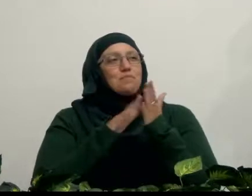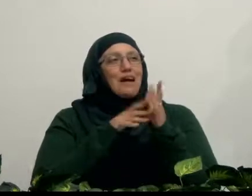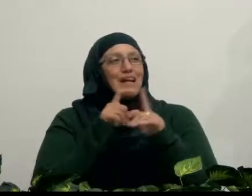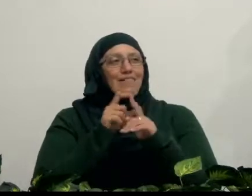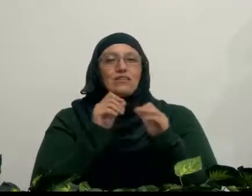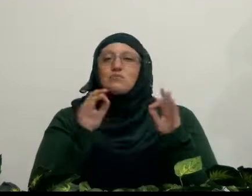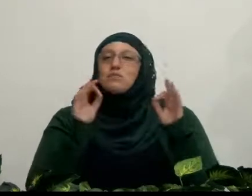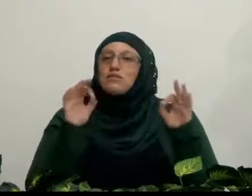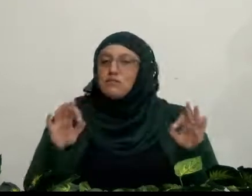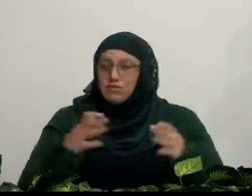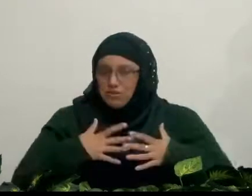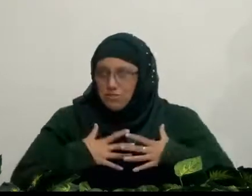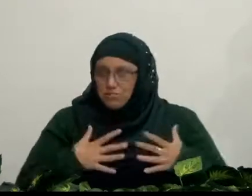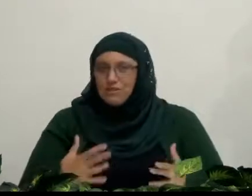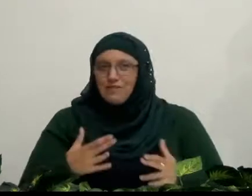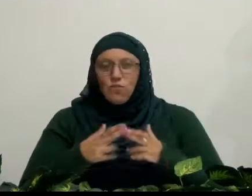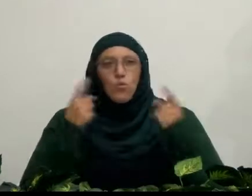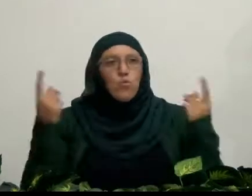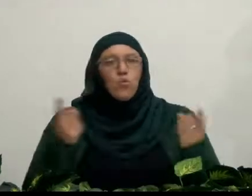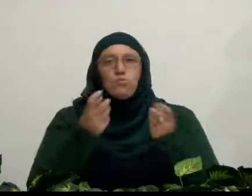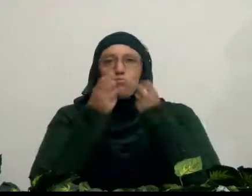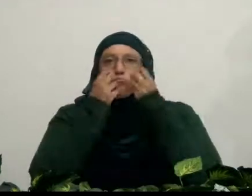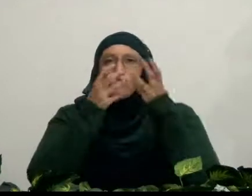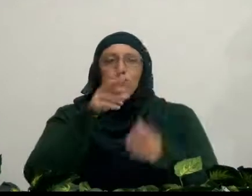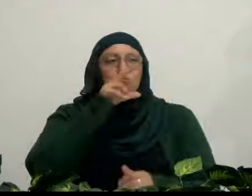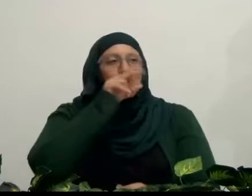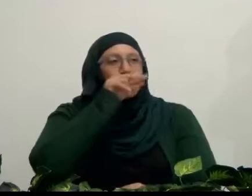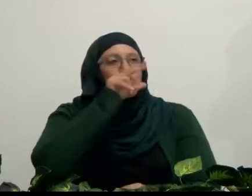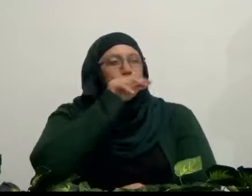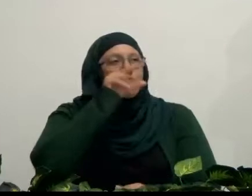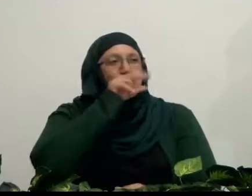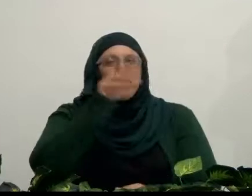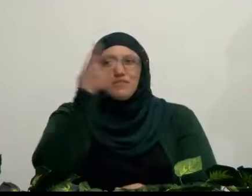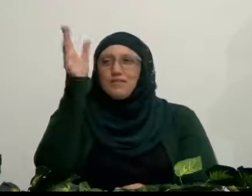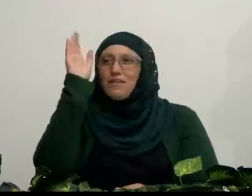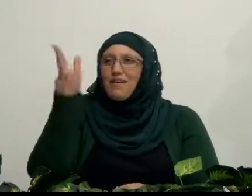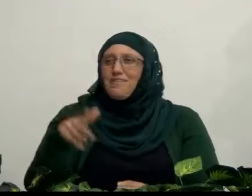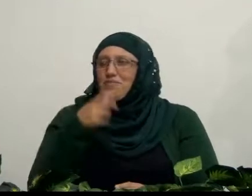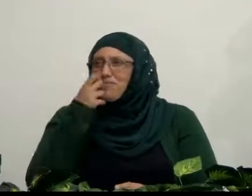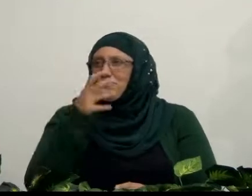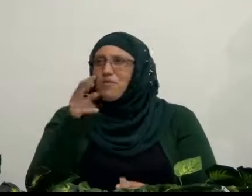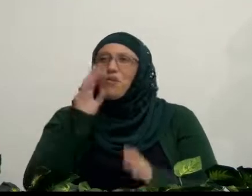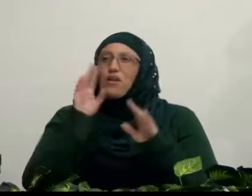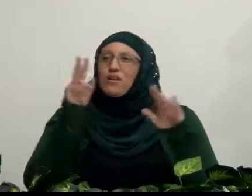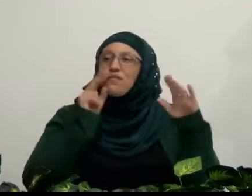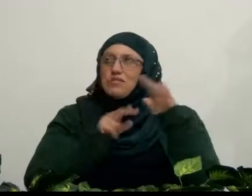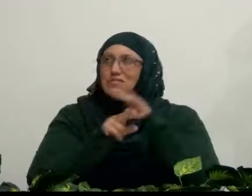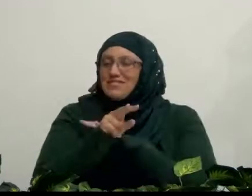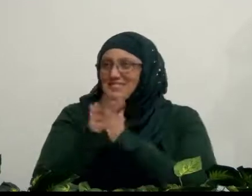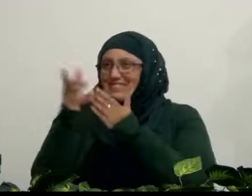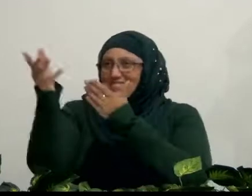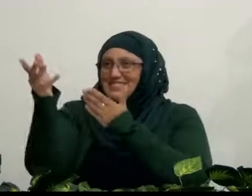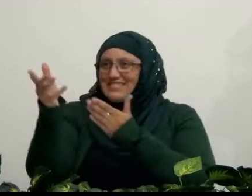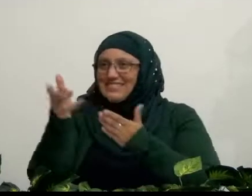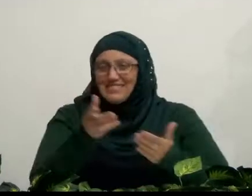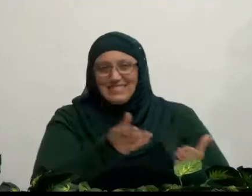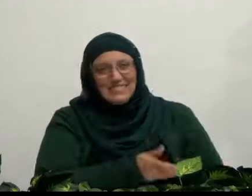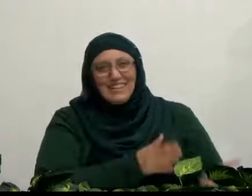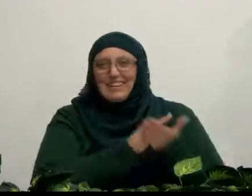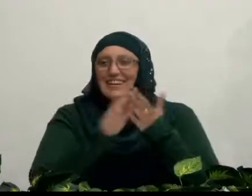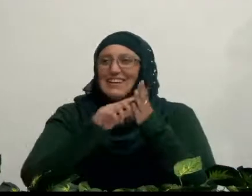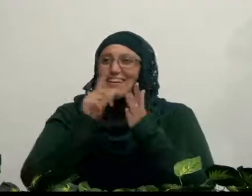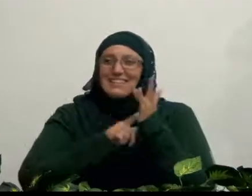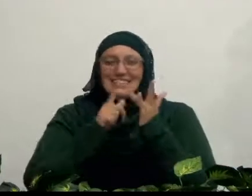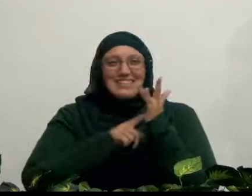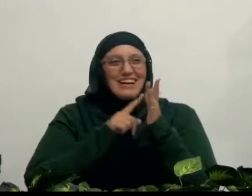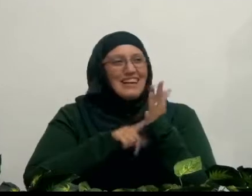surprise for the one who beautifully recited the sermon of the Holy Prophet sallallahu alayhi wa sallam. Haj Ali, can you